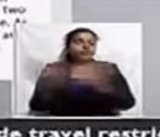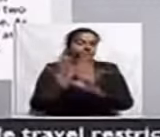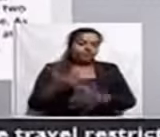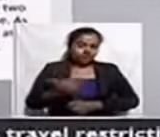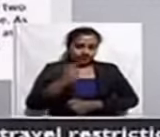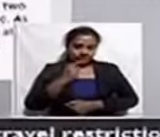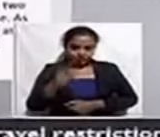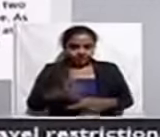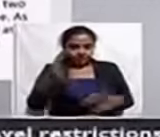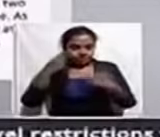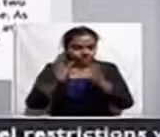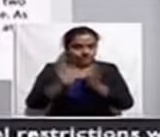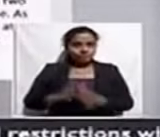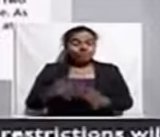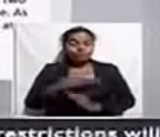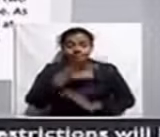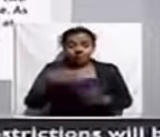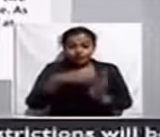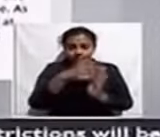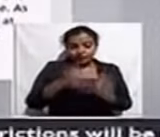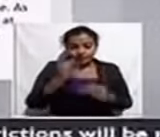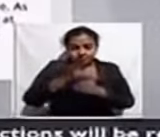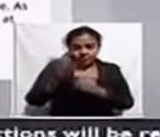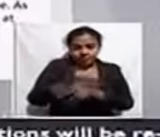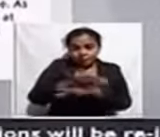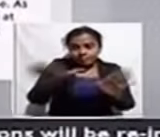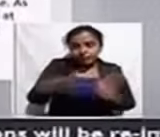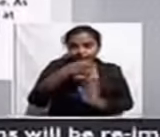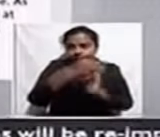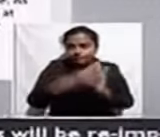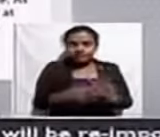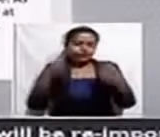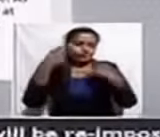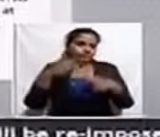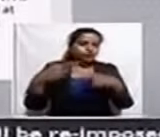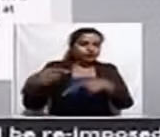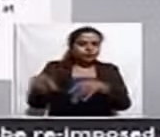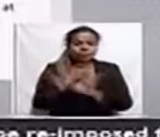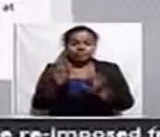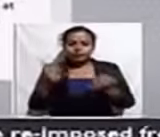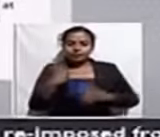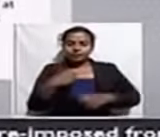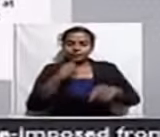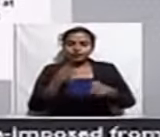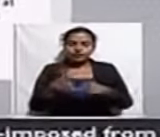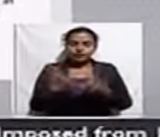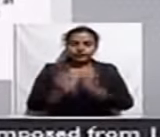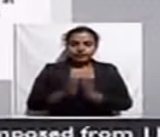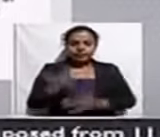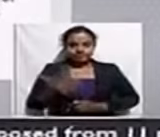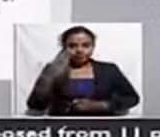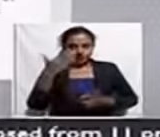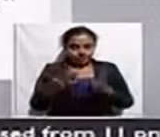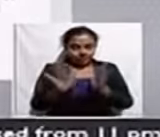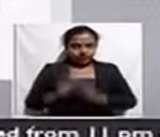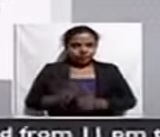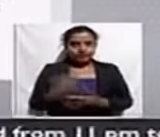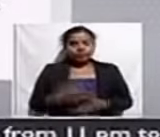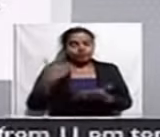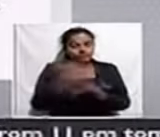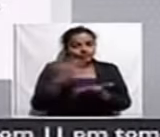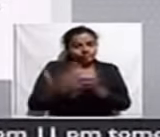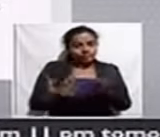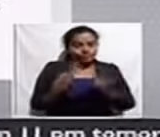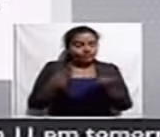isolations prohibiting inter-provincial travel, intermittent and short period lockdowns together with mild restrictions on human movement will not arrest